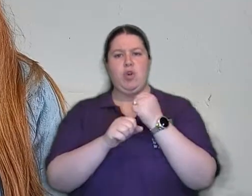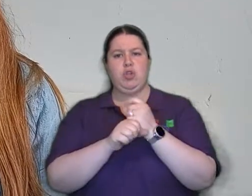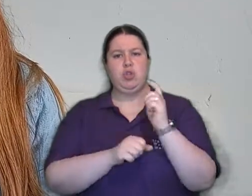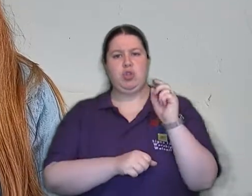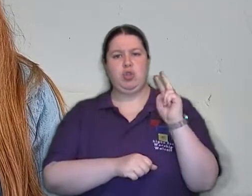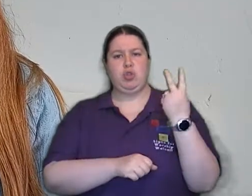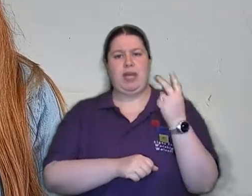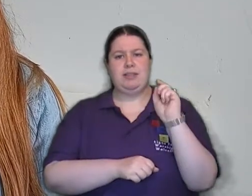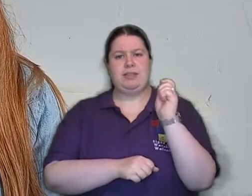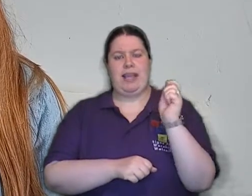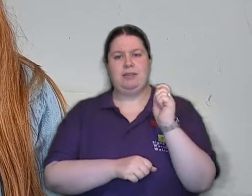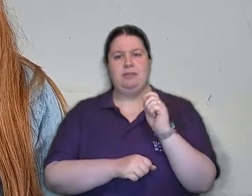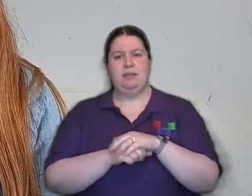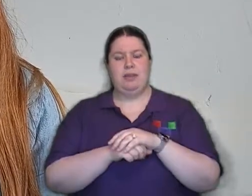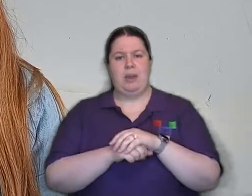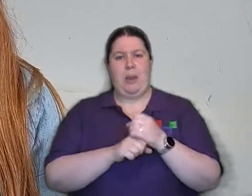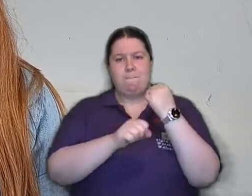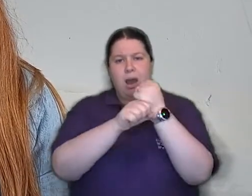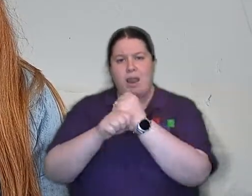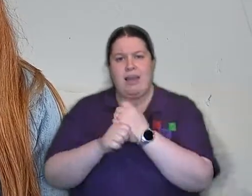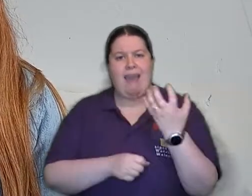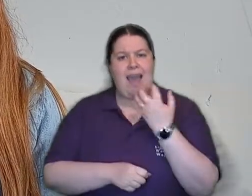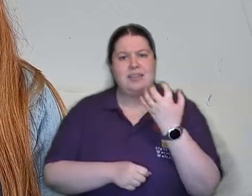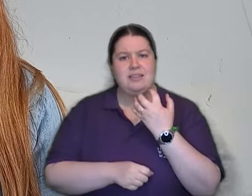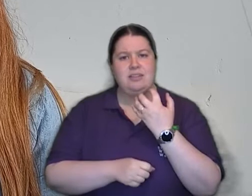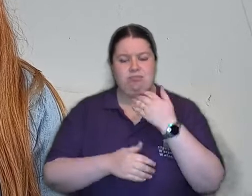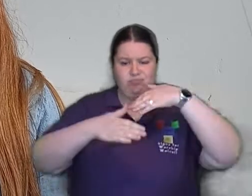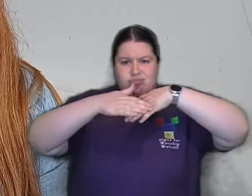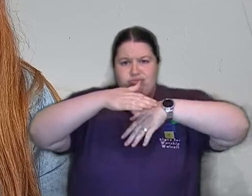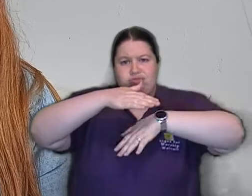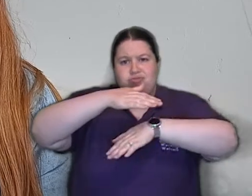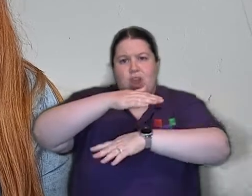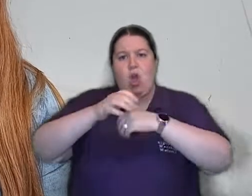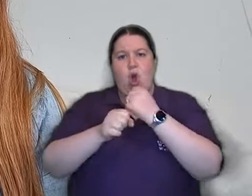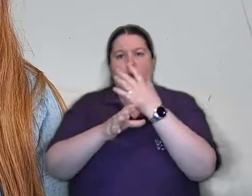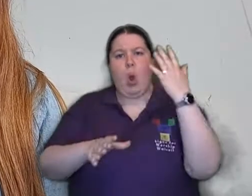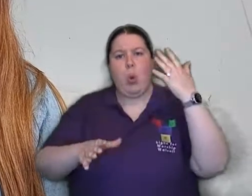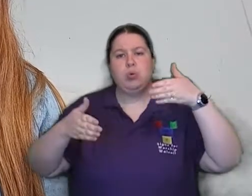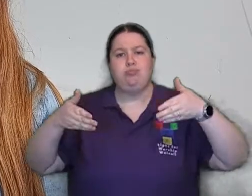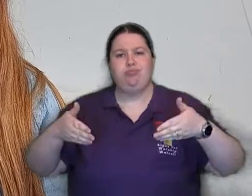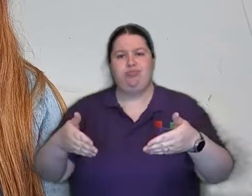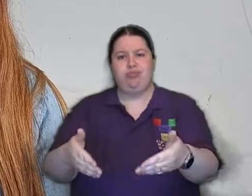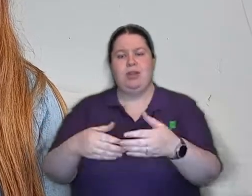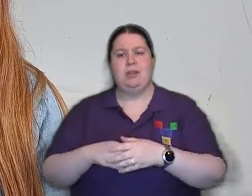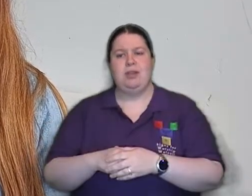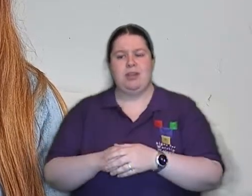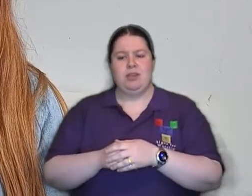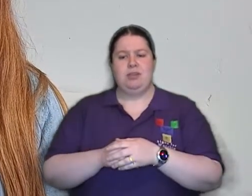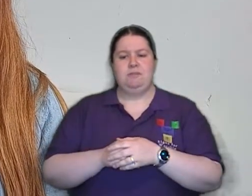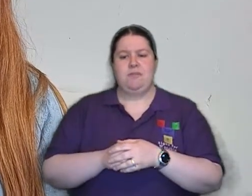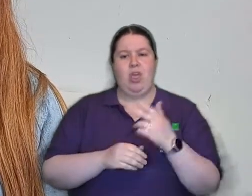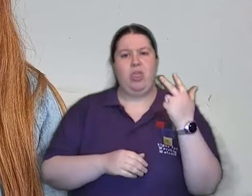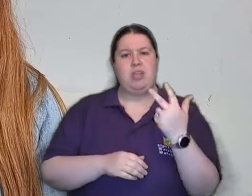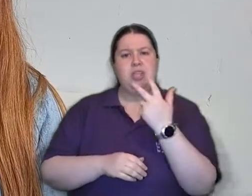On the 5th of August 2010, the Chilean mining accident began with a cave-in at the copper gold mine. 33